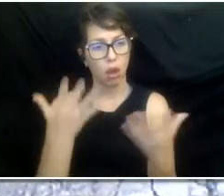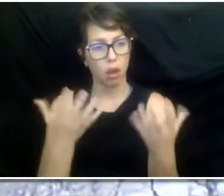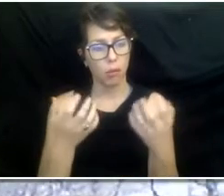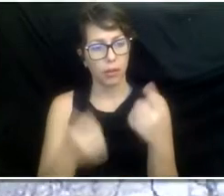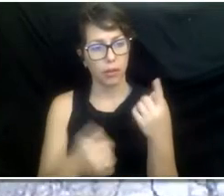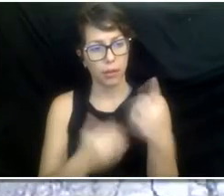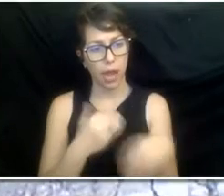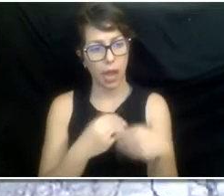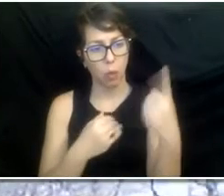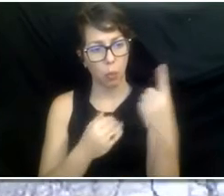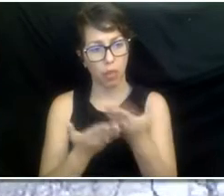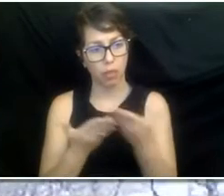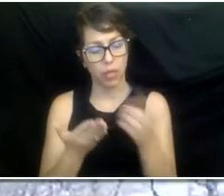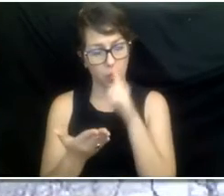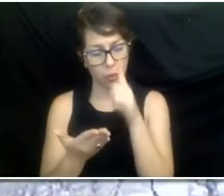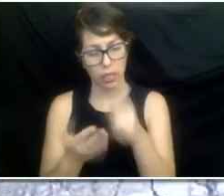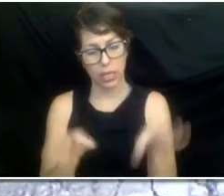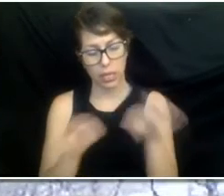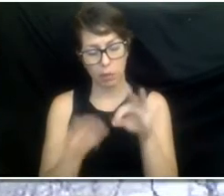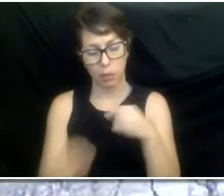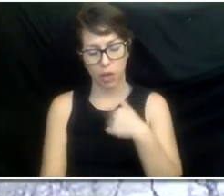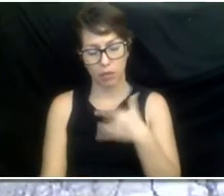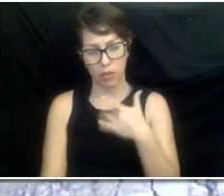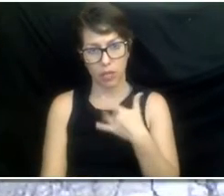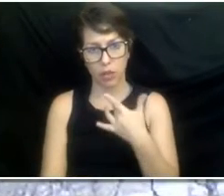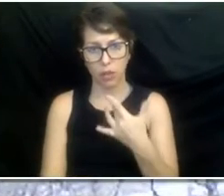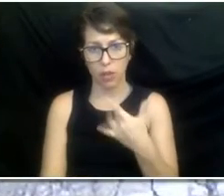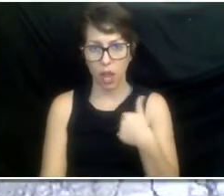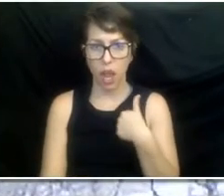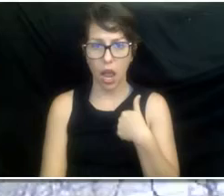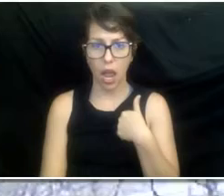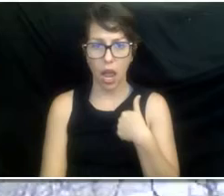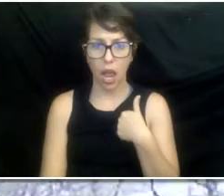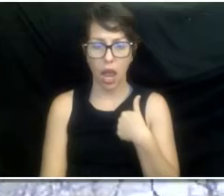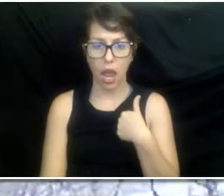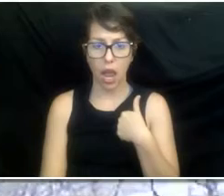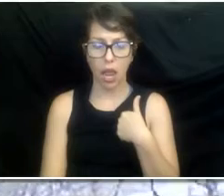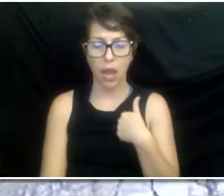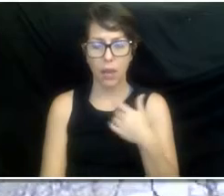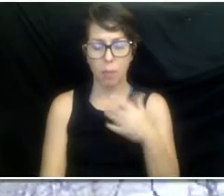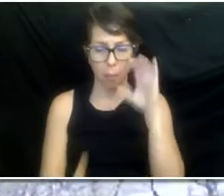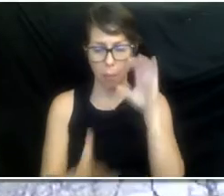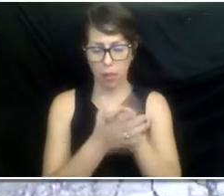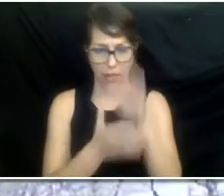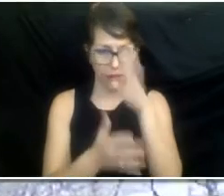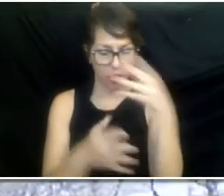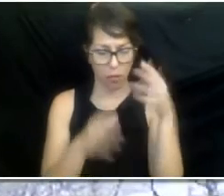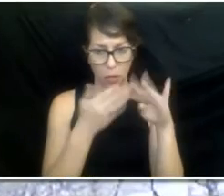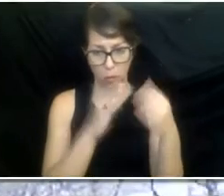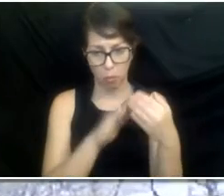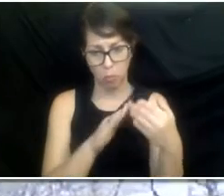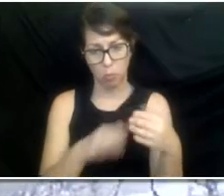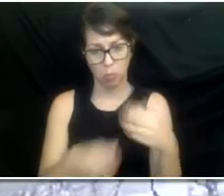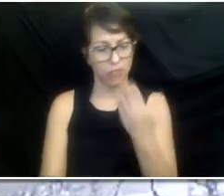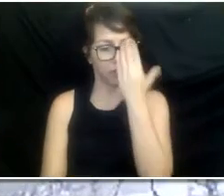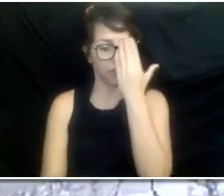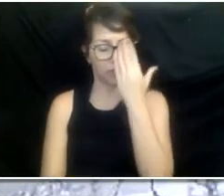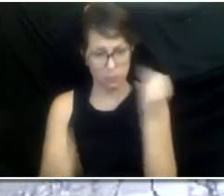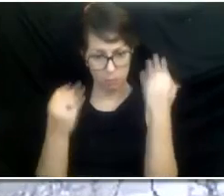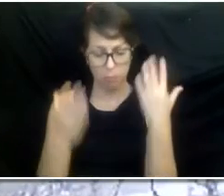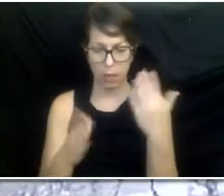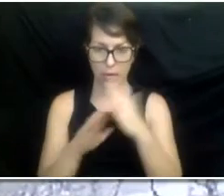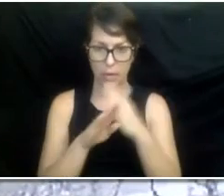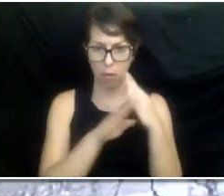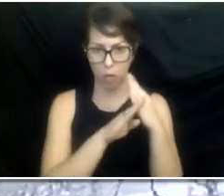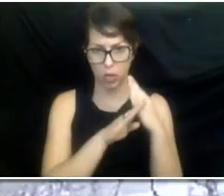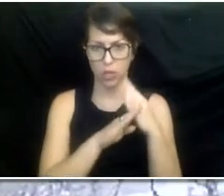doing the the Family Justice centers virtually we've serviced uh clients from 45 countries in 23 different languages